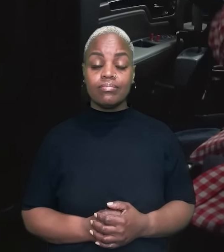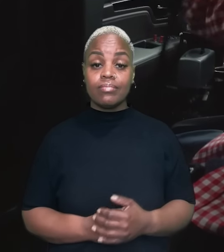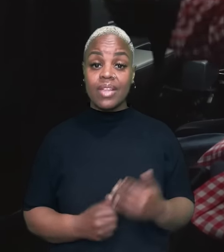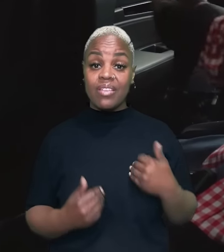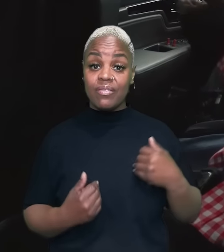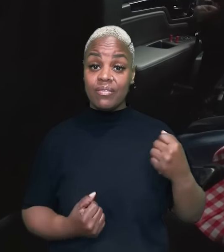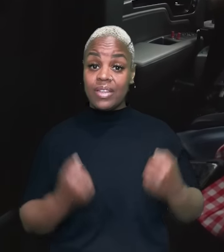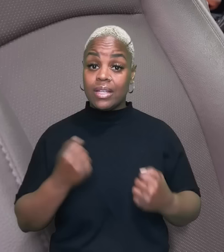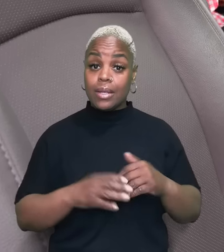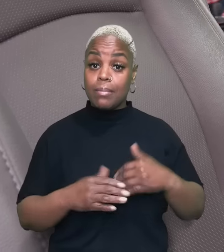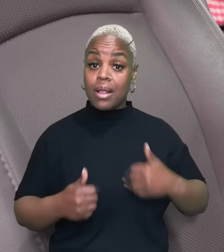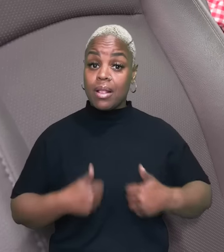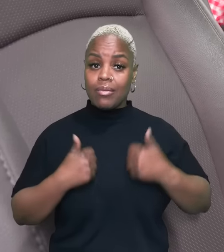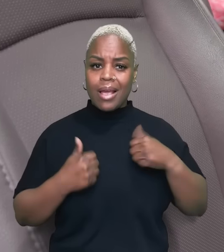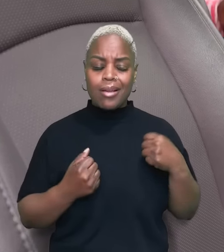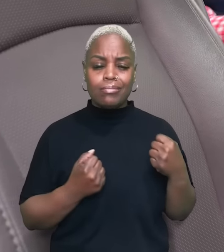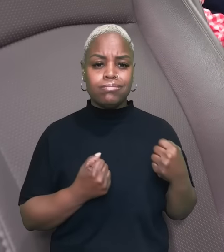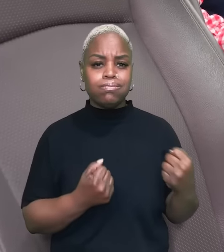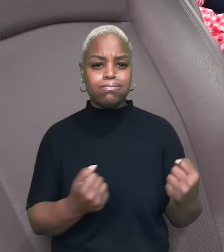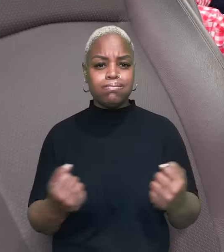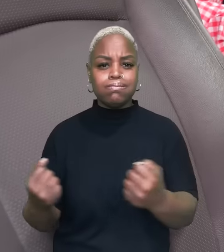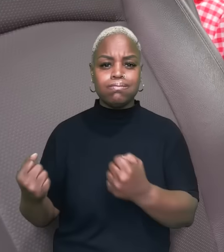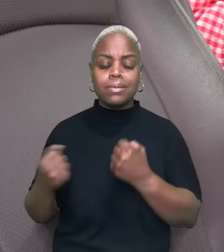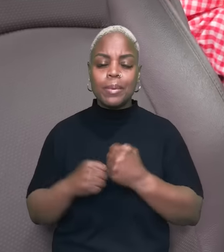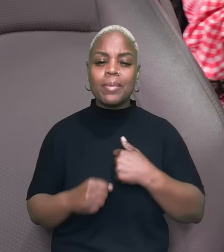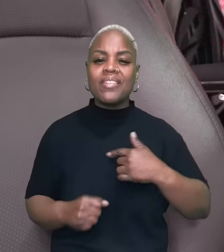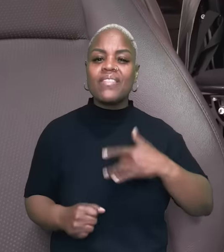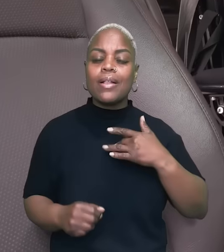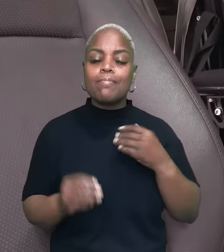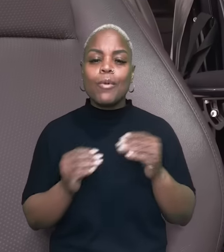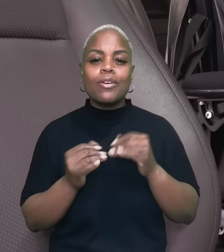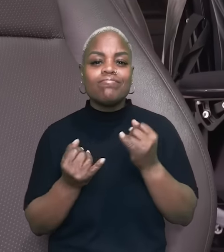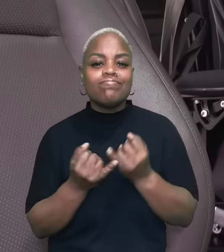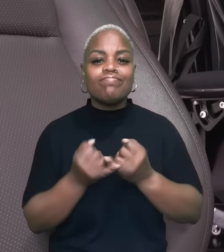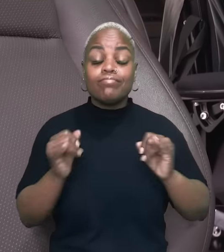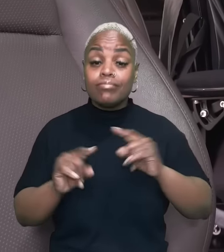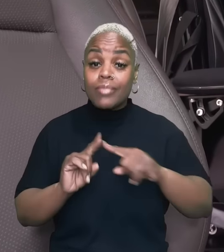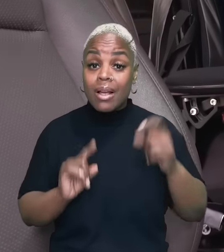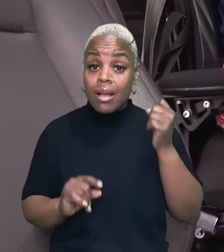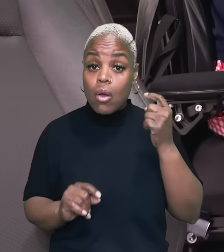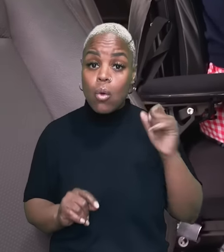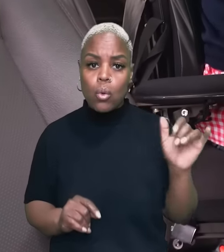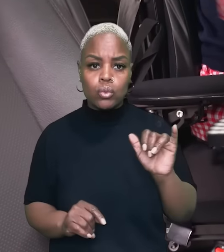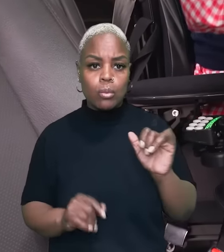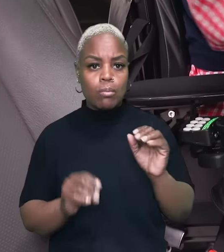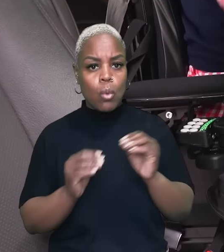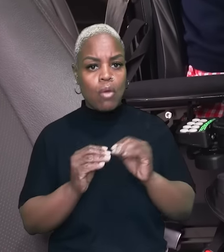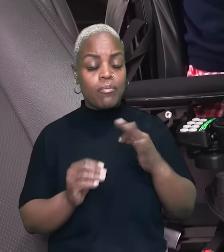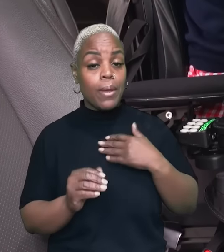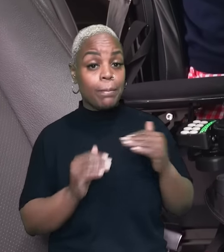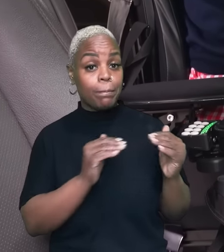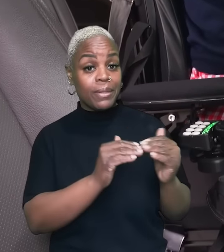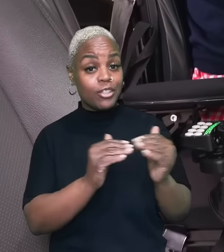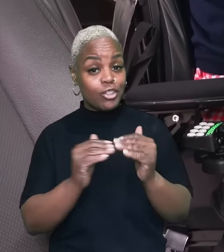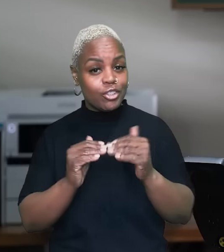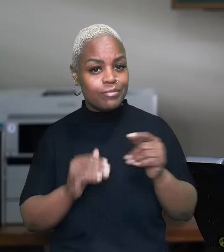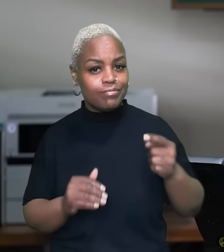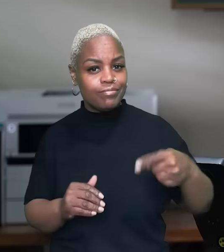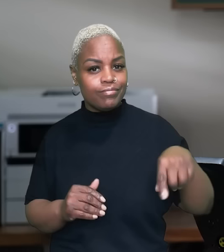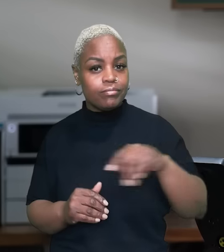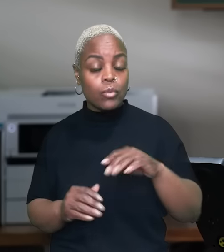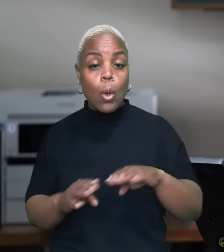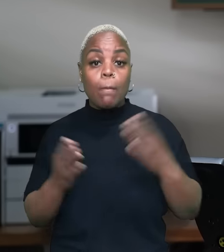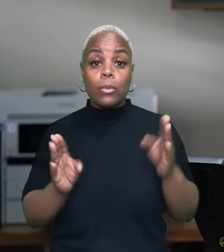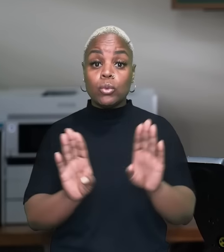Having a vehicle in my life that I can drive has made me feel more independent, but also like any one of my peers.